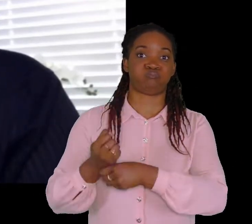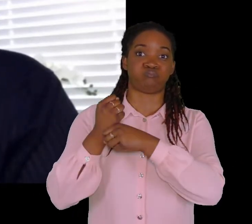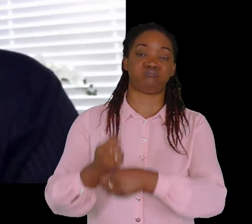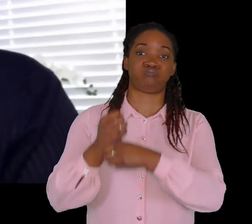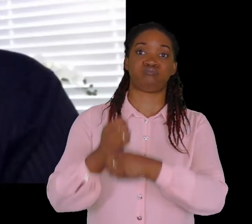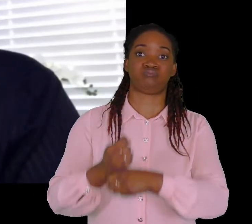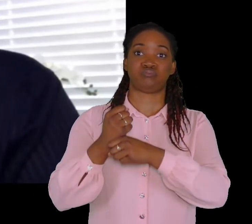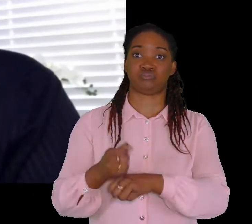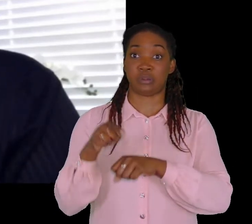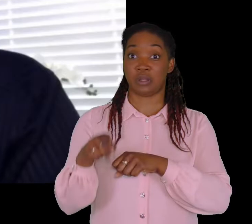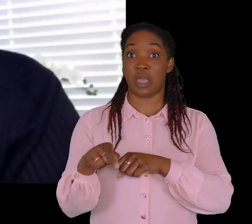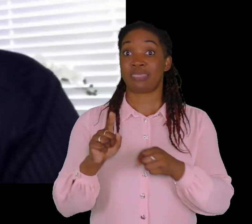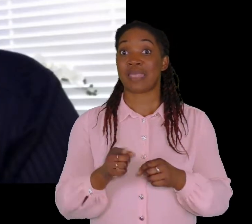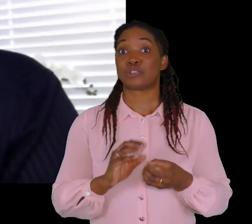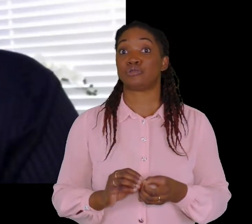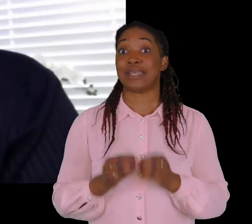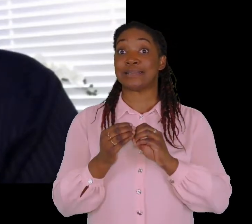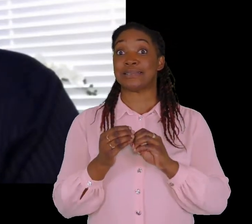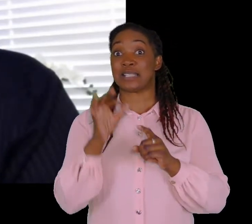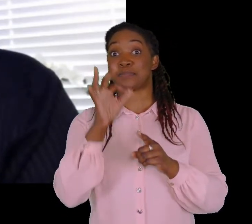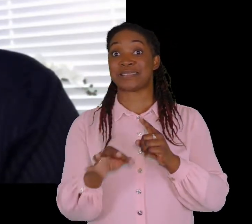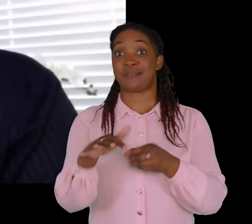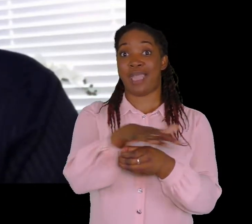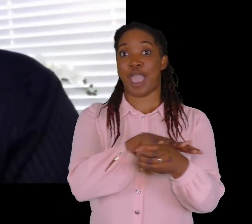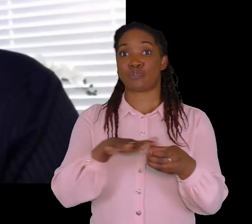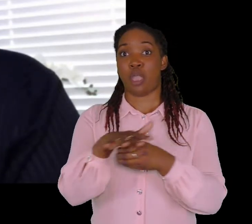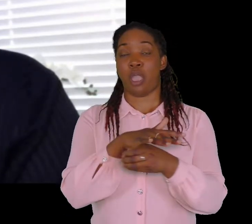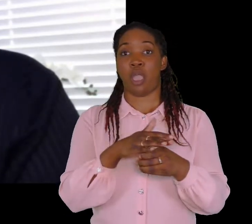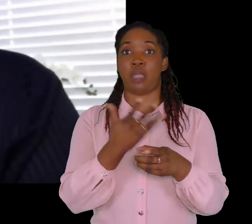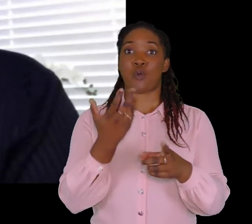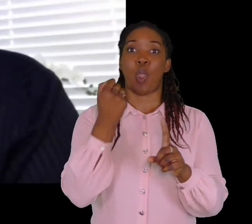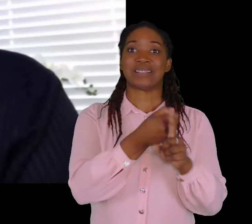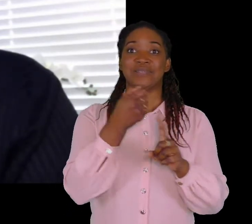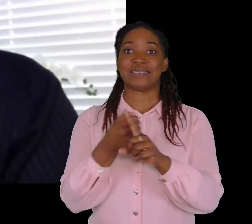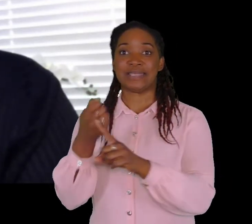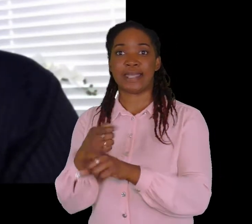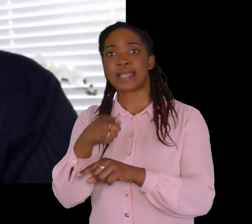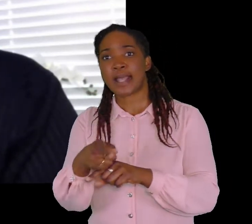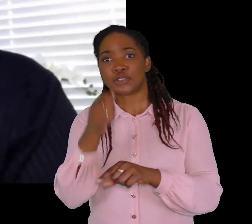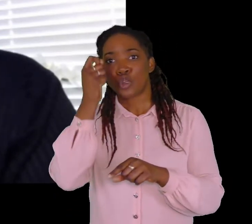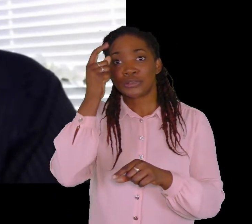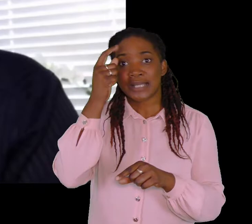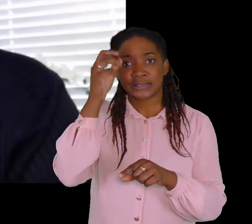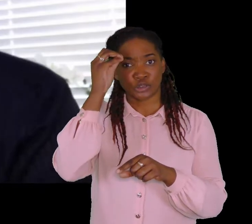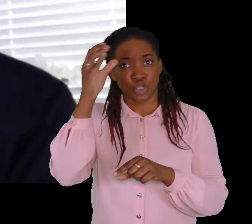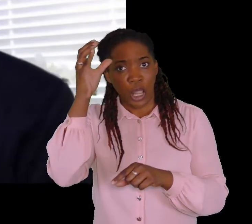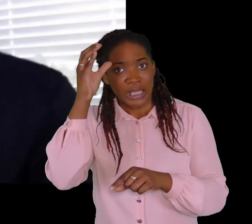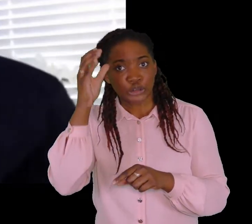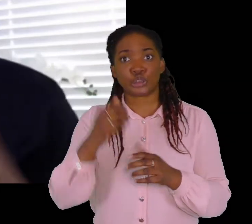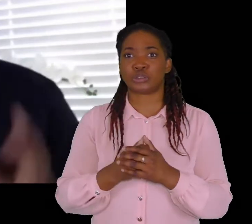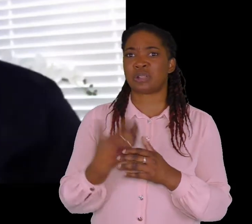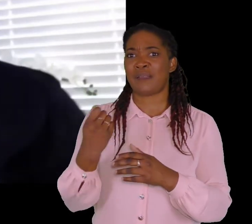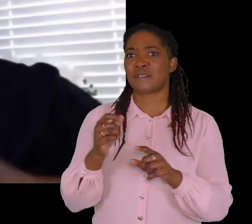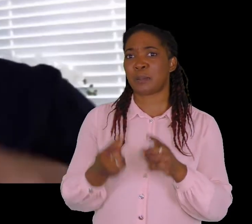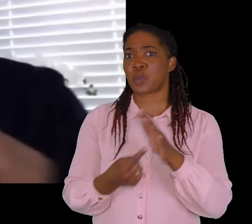of activities and understanding and knowledge. People like Patika and Thuli was involved there, and so was Antoinette. A lot